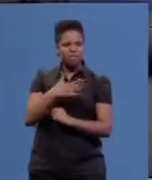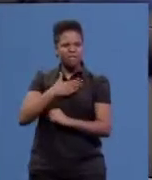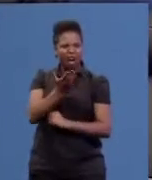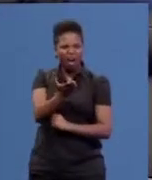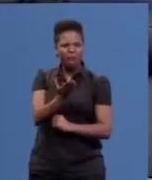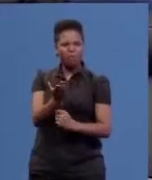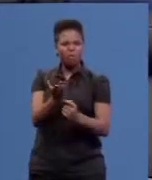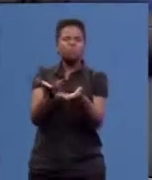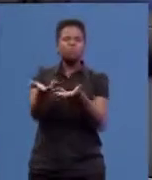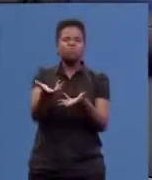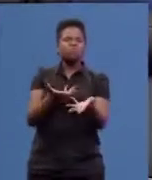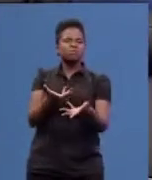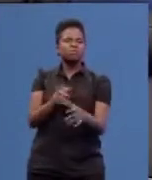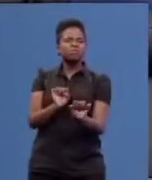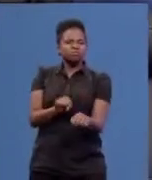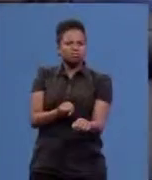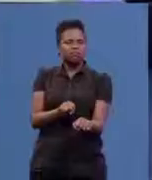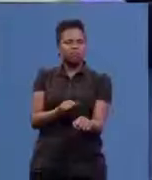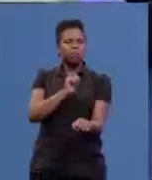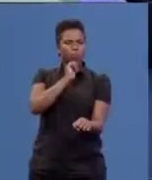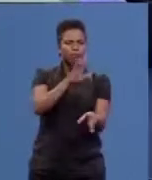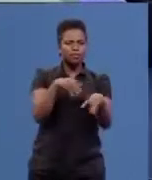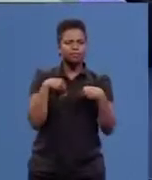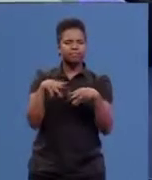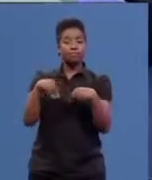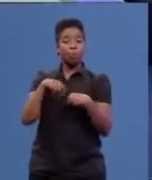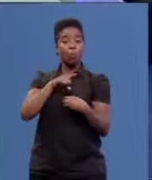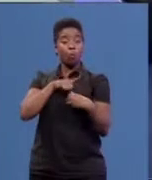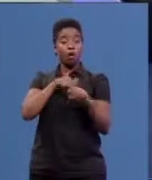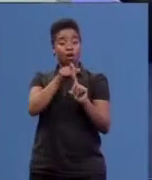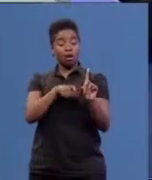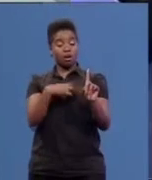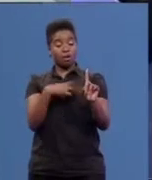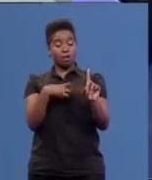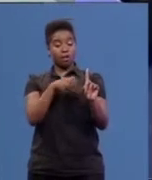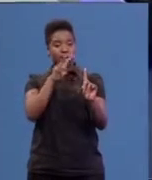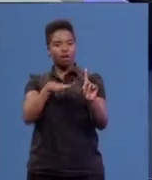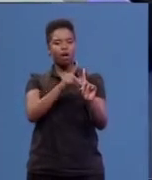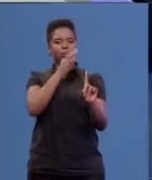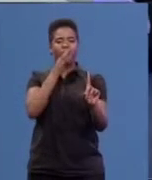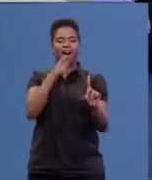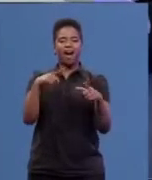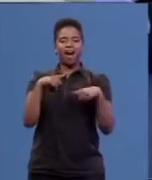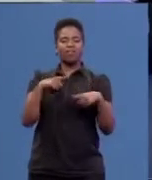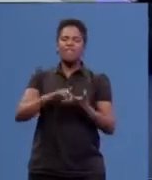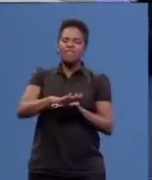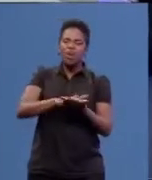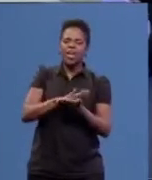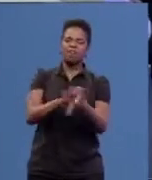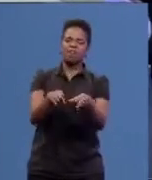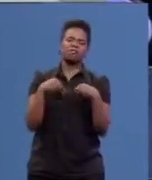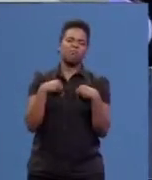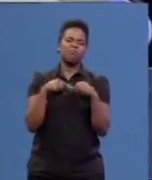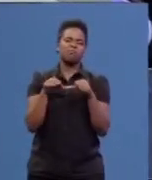find Abanye may want to see him as somebody who represents reconciliation, whereas others are going to say, okay, reconciliation without justice. Others are going to say, okay, well,